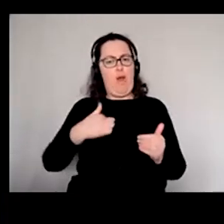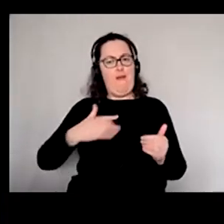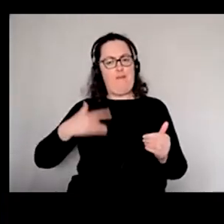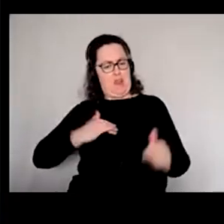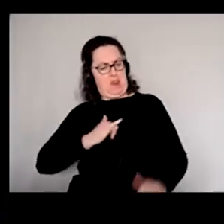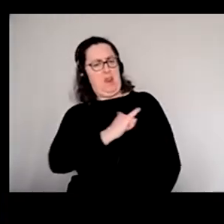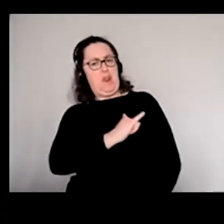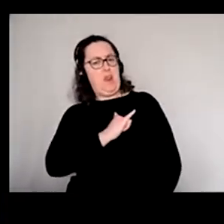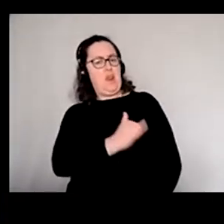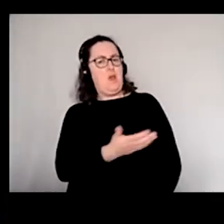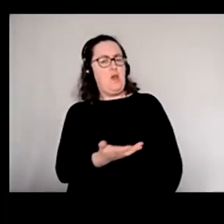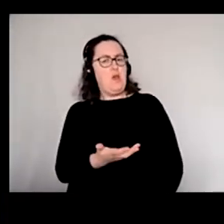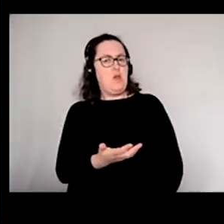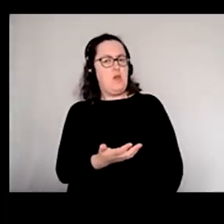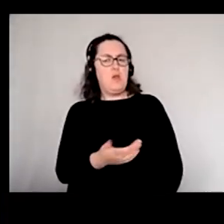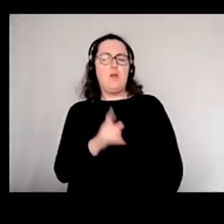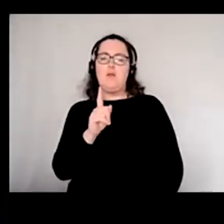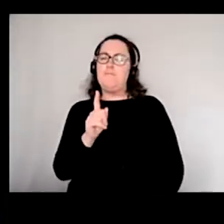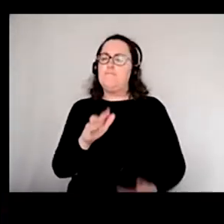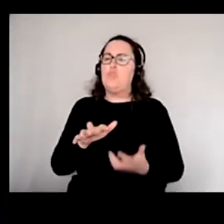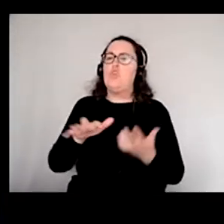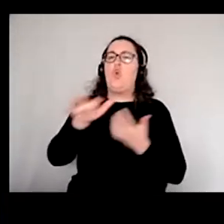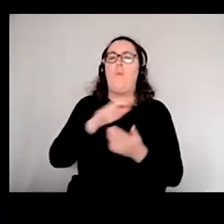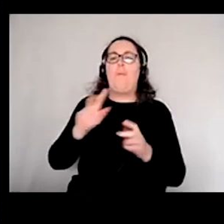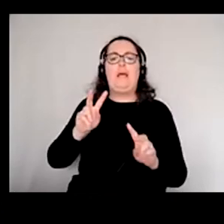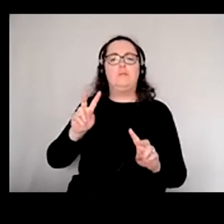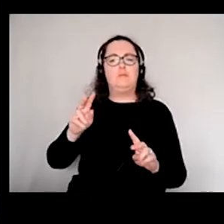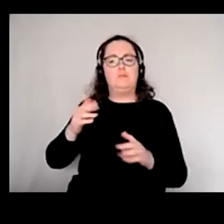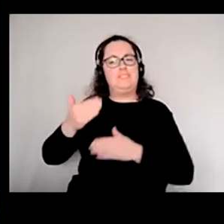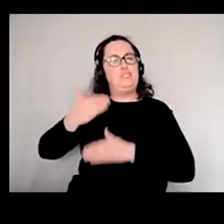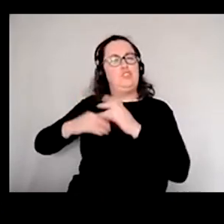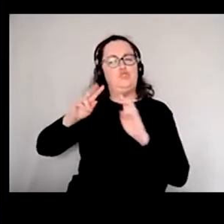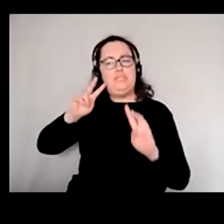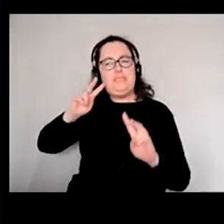very complicated, isn't it? And when we look back in history, I know,